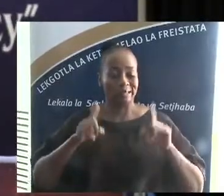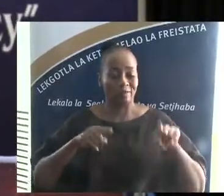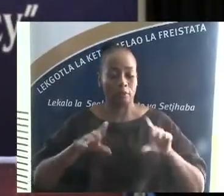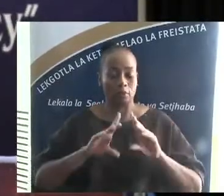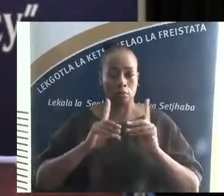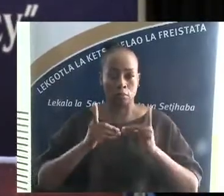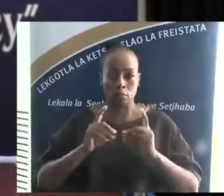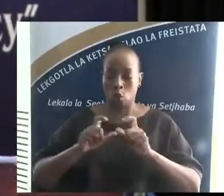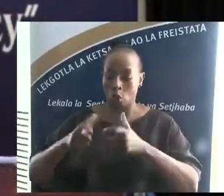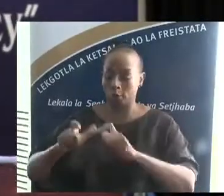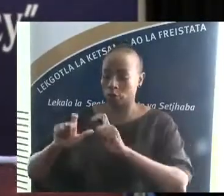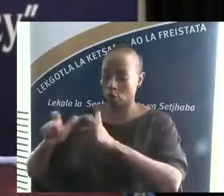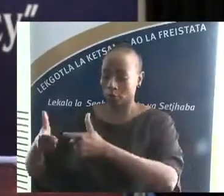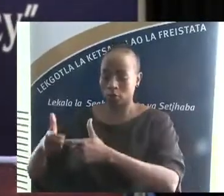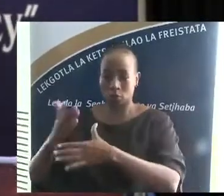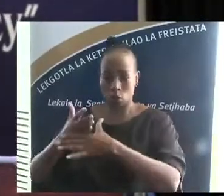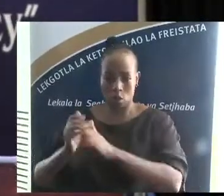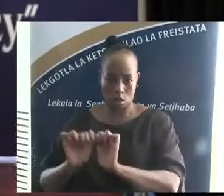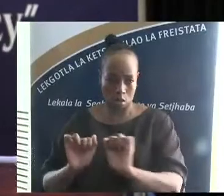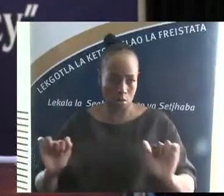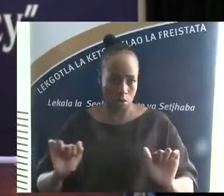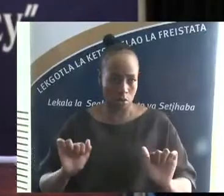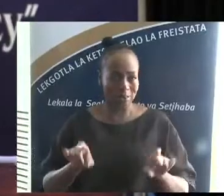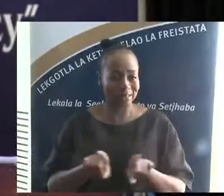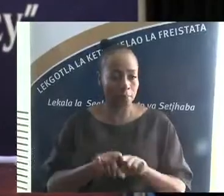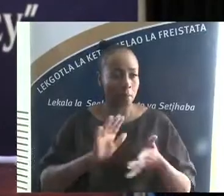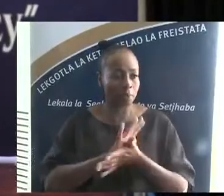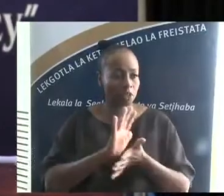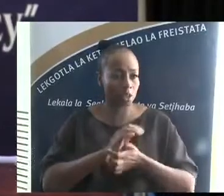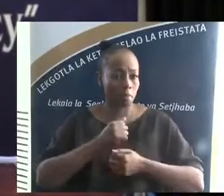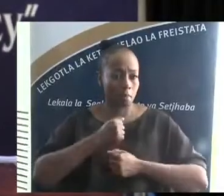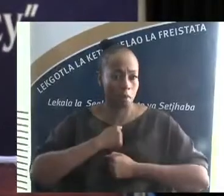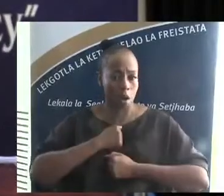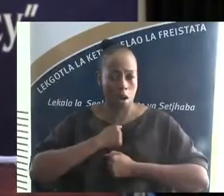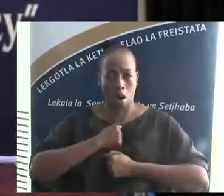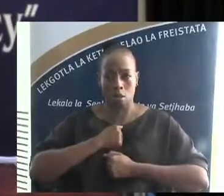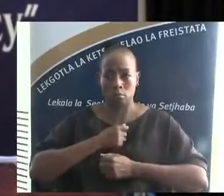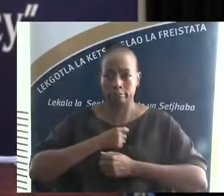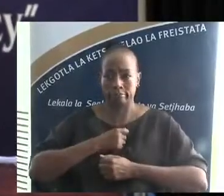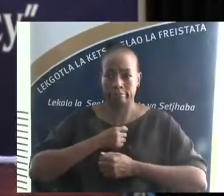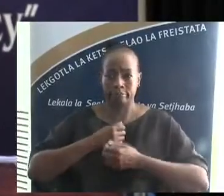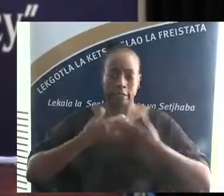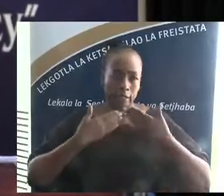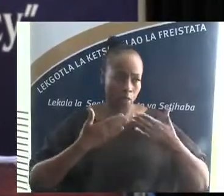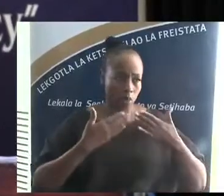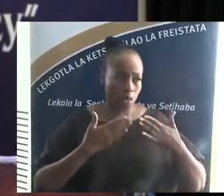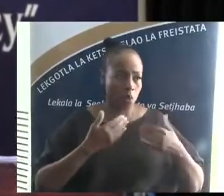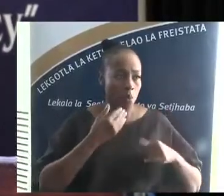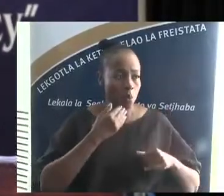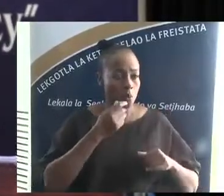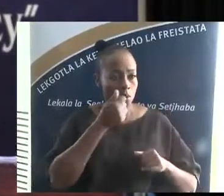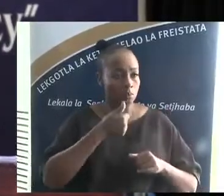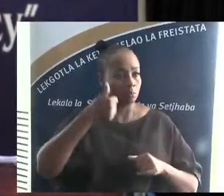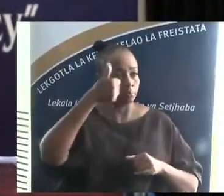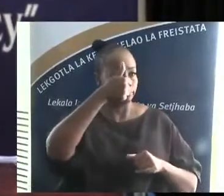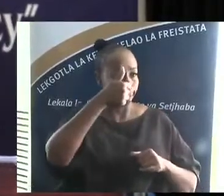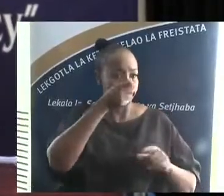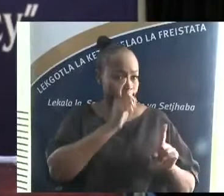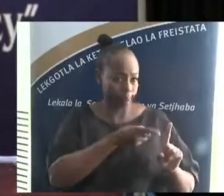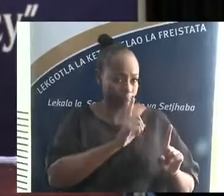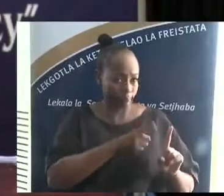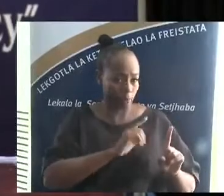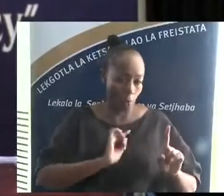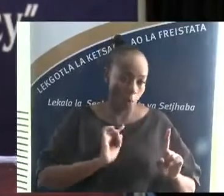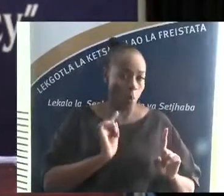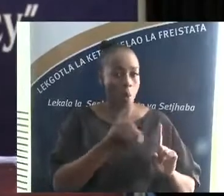legislature committees, and my appreciation goes out to the Chief Whip and the Chairperson of the ProPAC Committee, as well